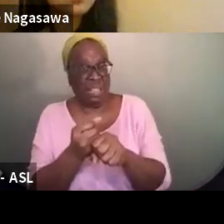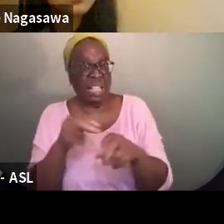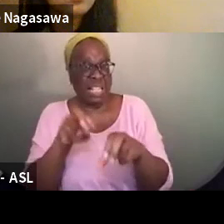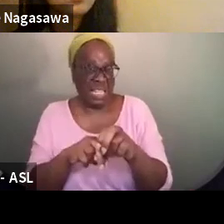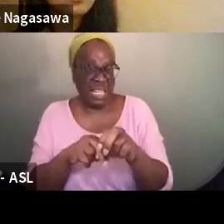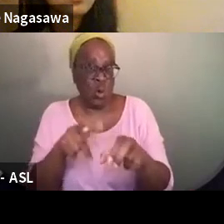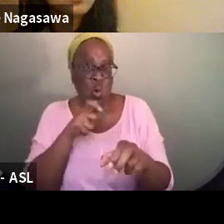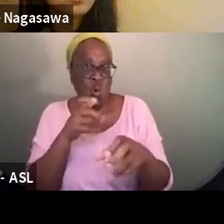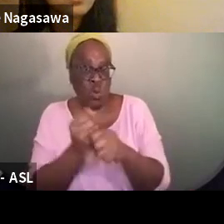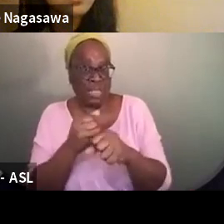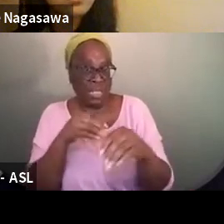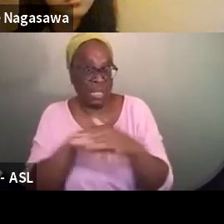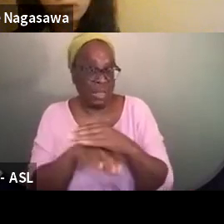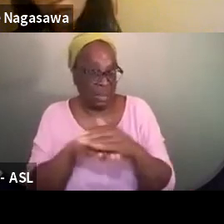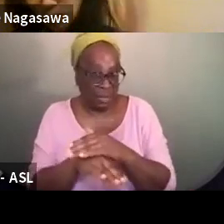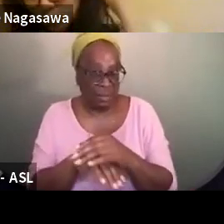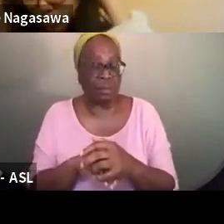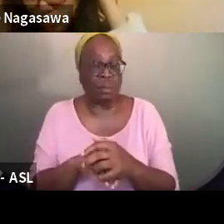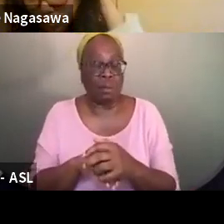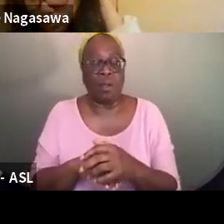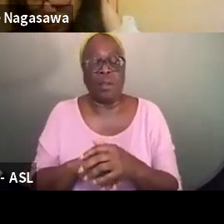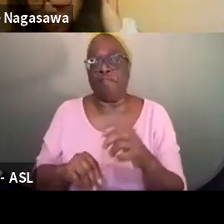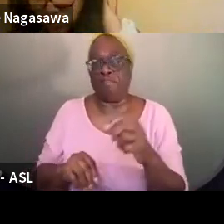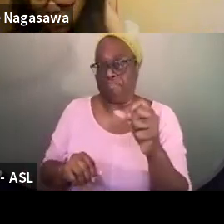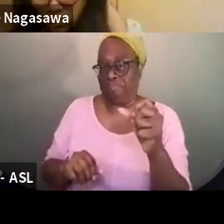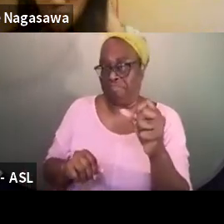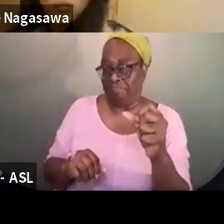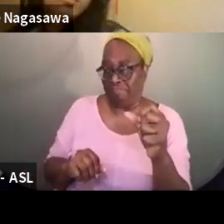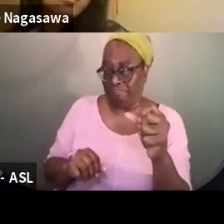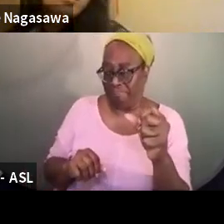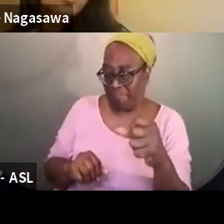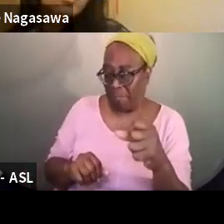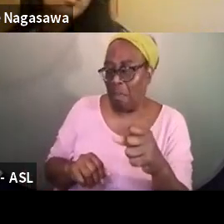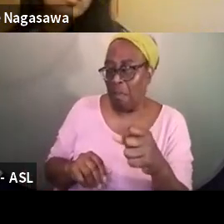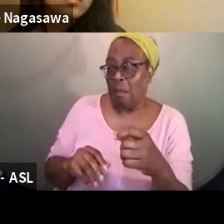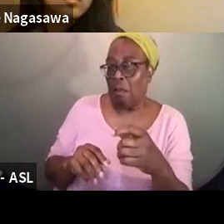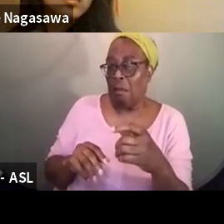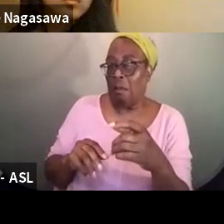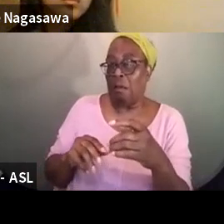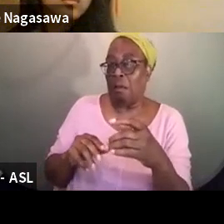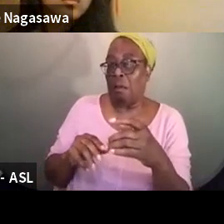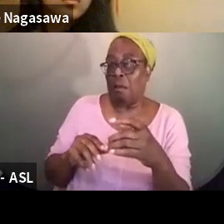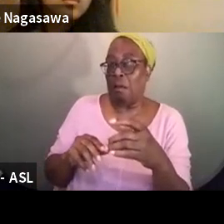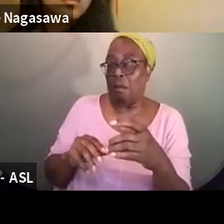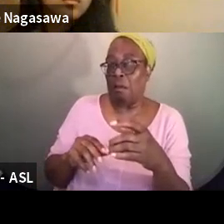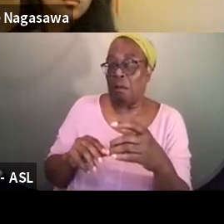MAP assessment be used as a threshold indicator that the student is in